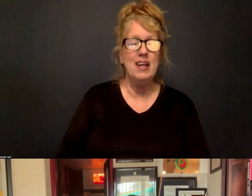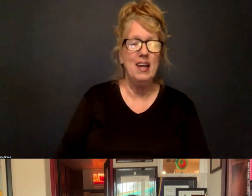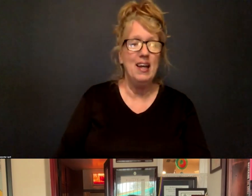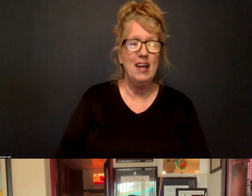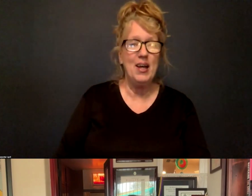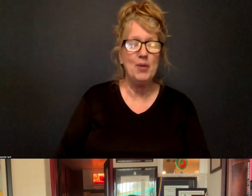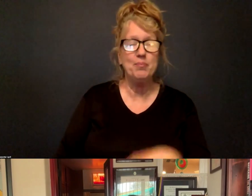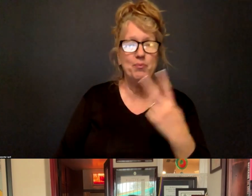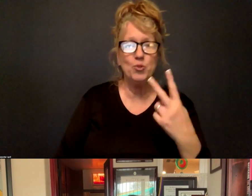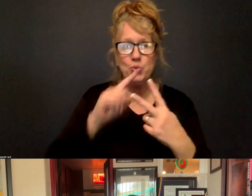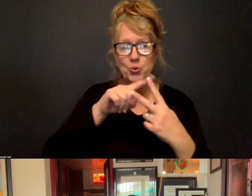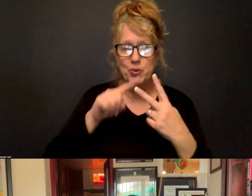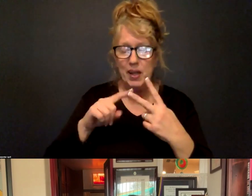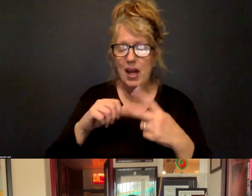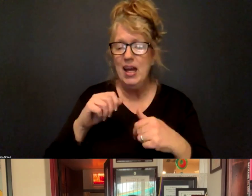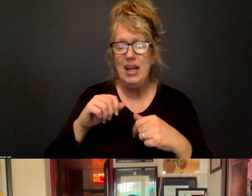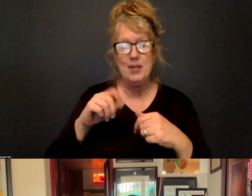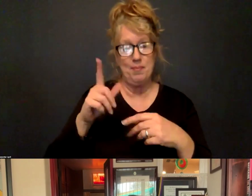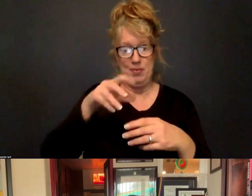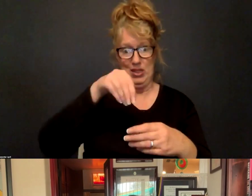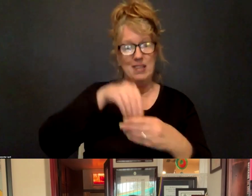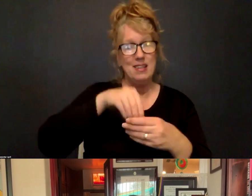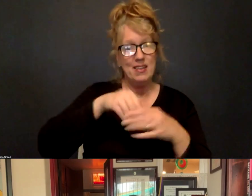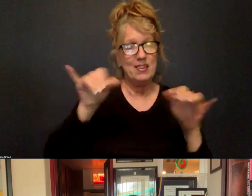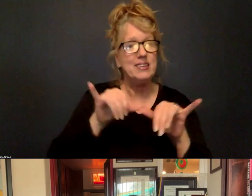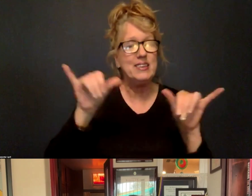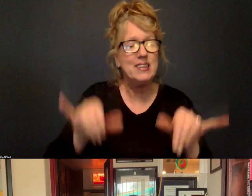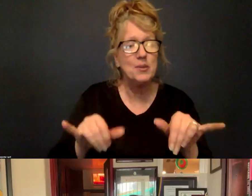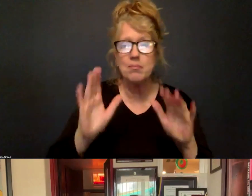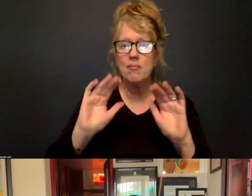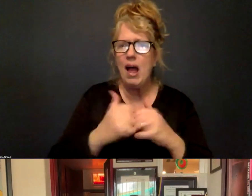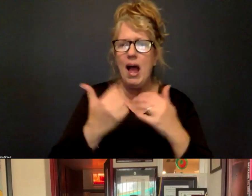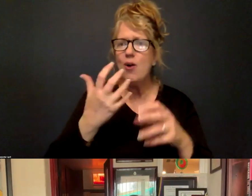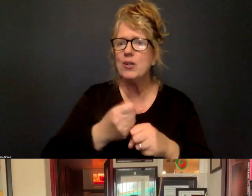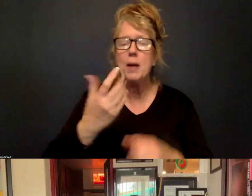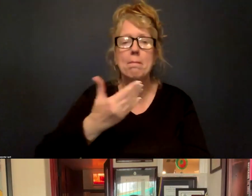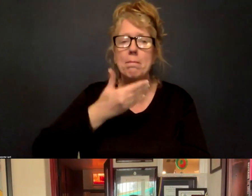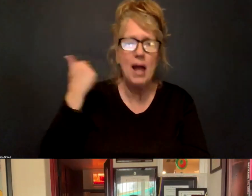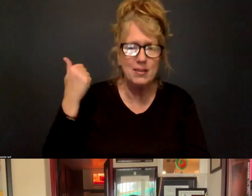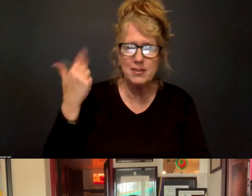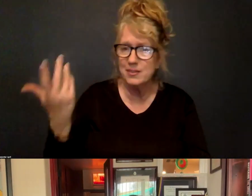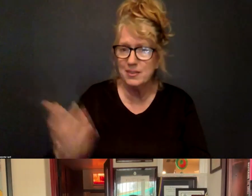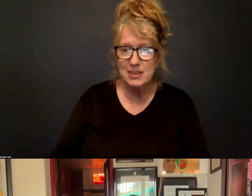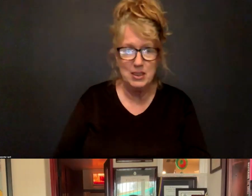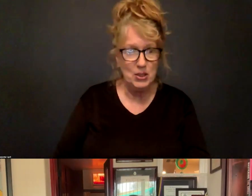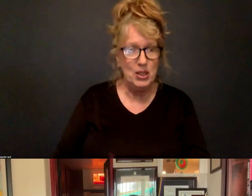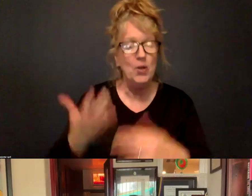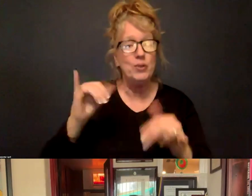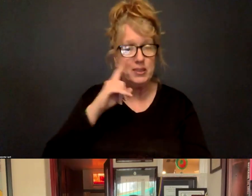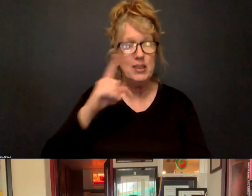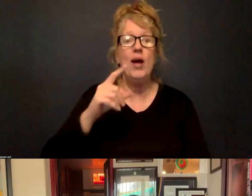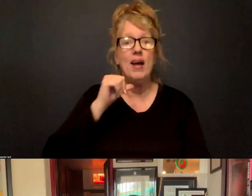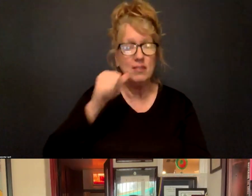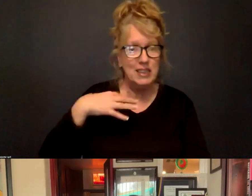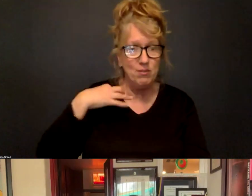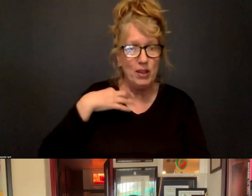two lanes. One is, within the system, how do you get the best of both? Considering we still have involuntary commitments, and